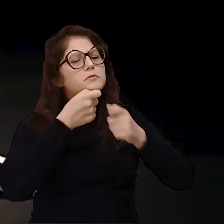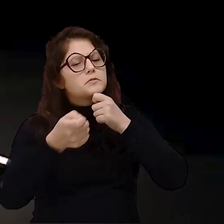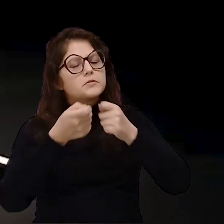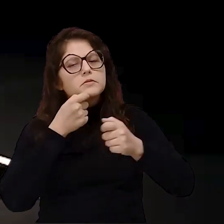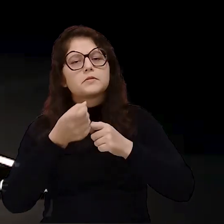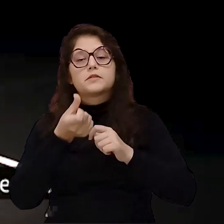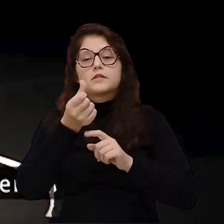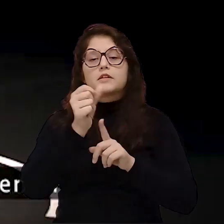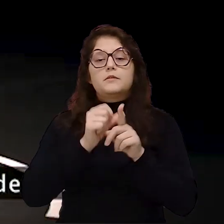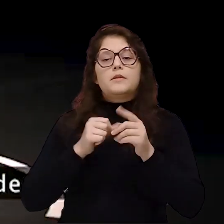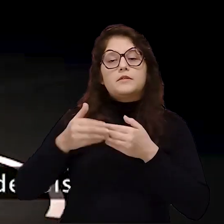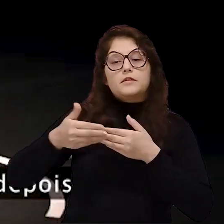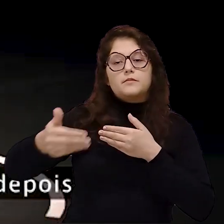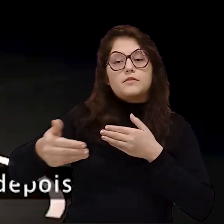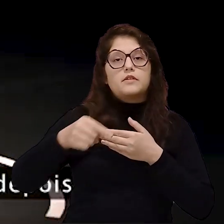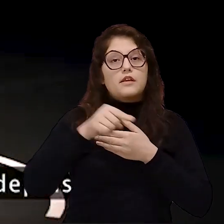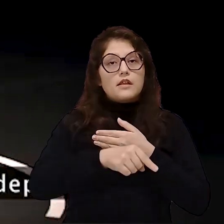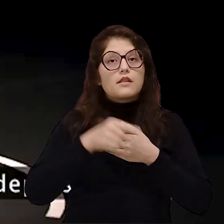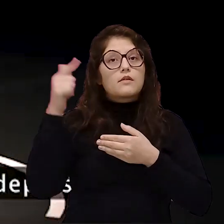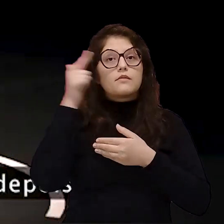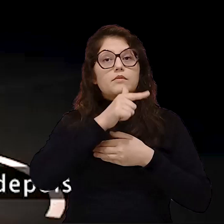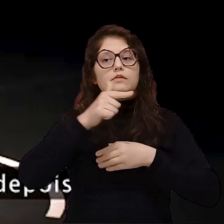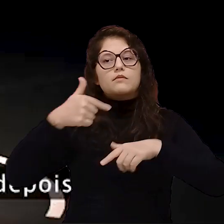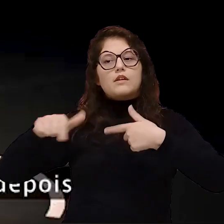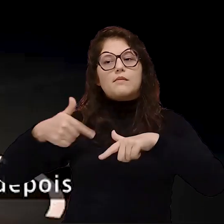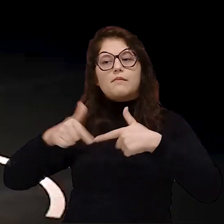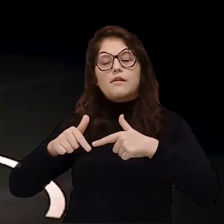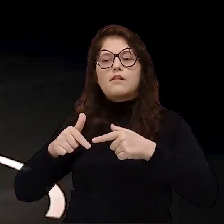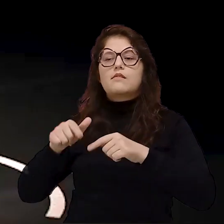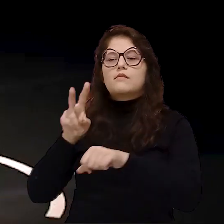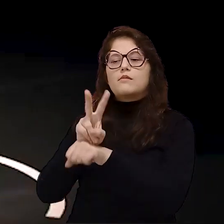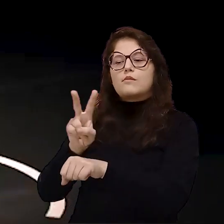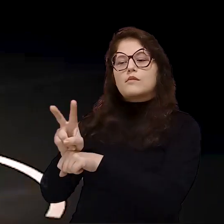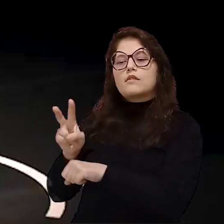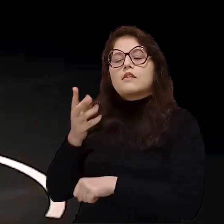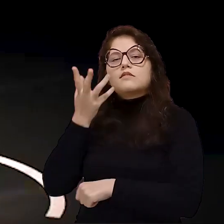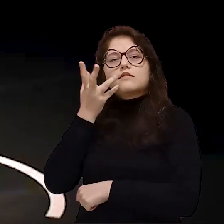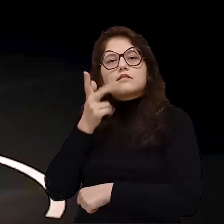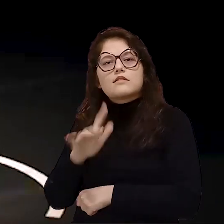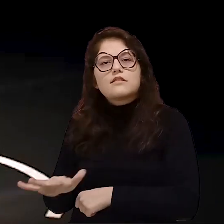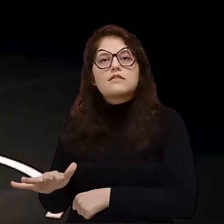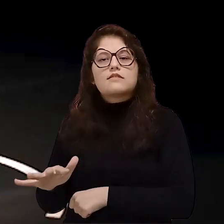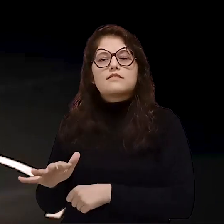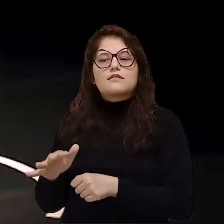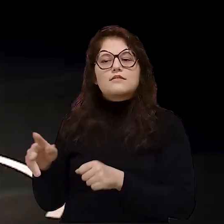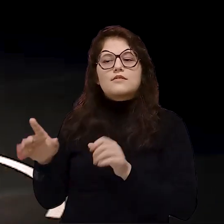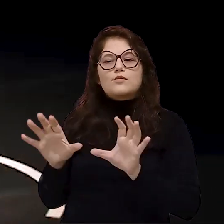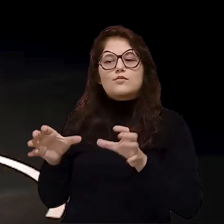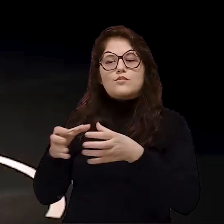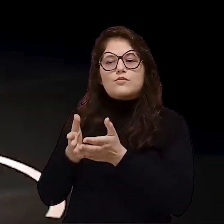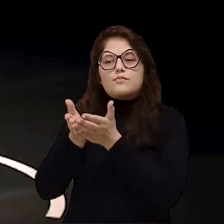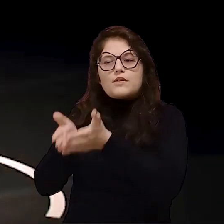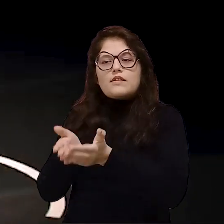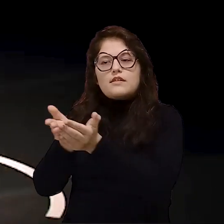this experimental protocol, and when I interviewed her 6 months later, she had taken a job working in